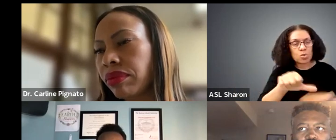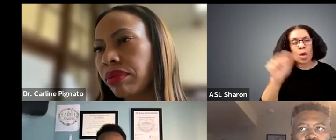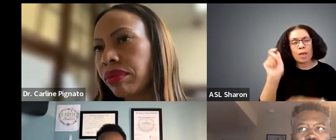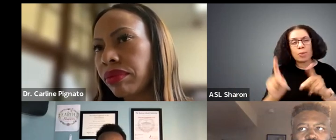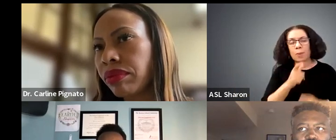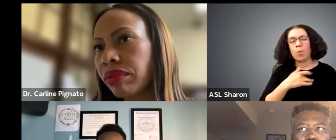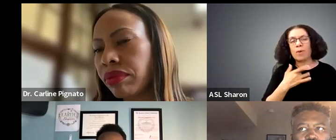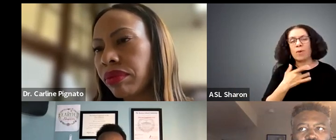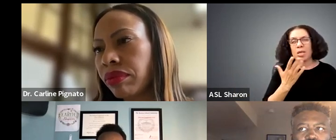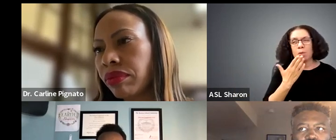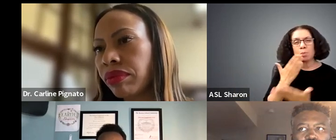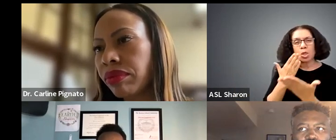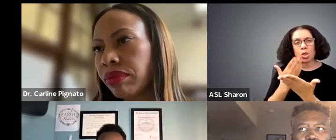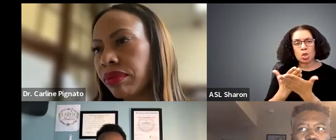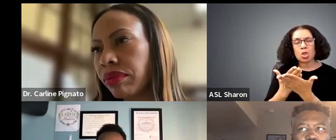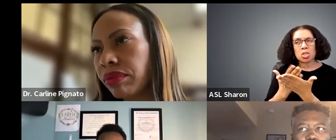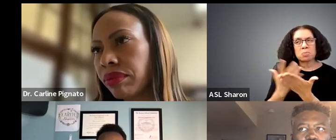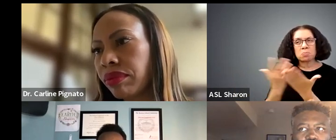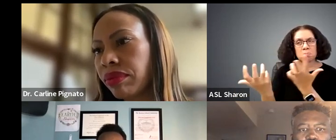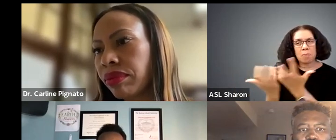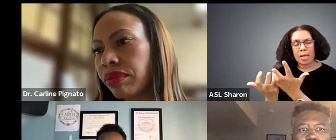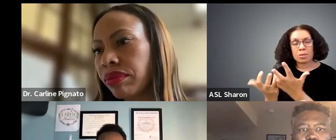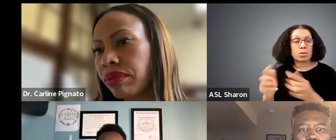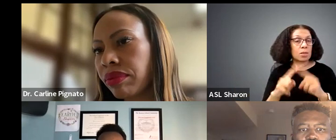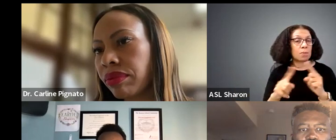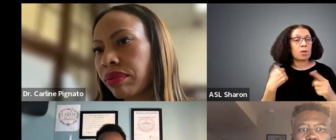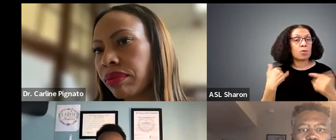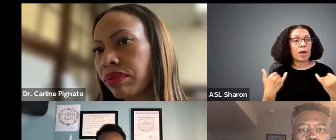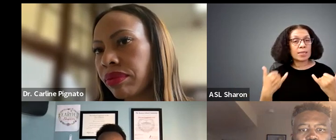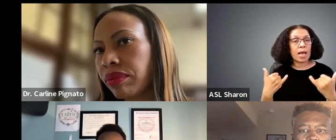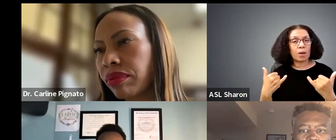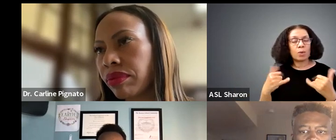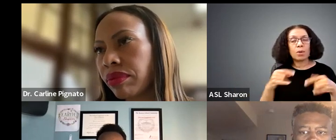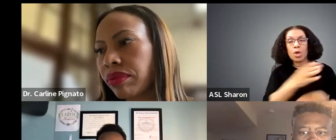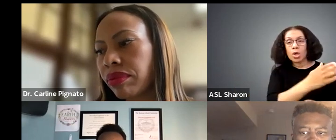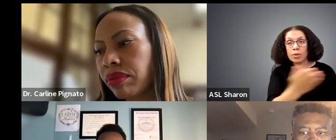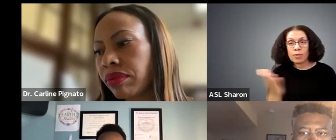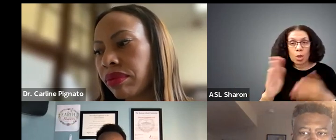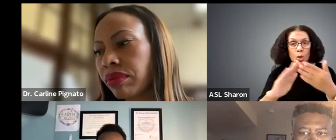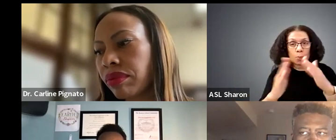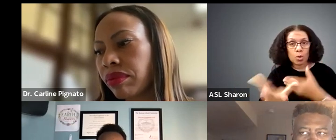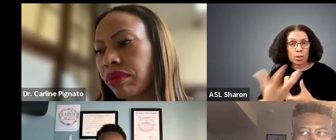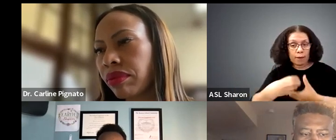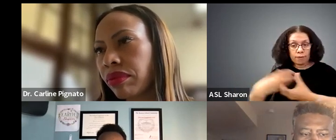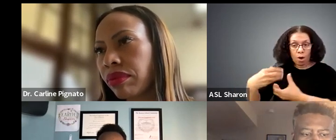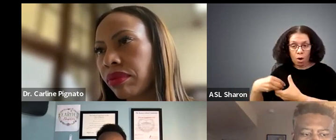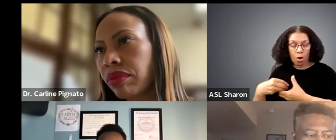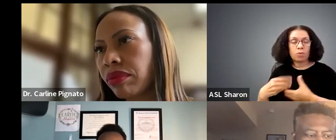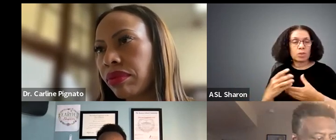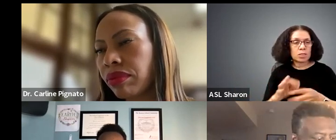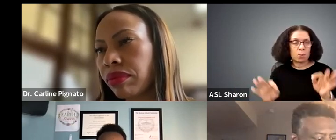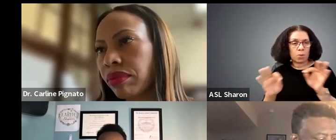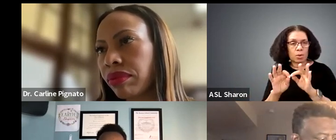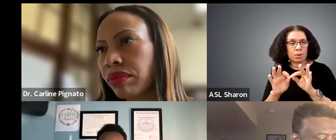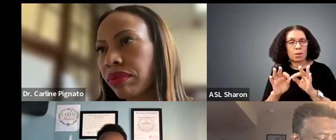well. And just continue with the engagement. The engagement process is very important. We need folks to take ownership of this.